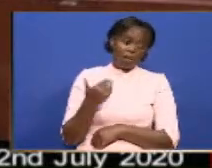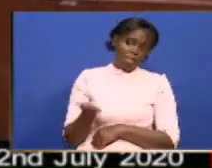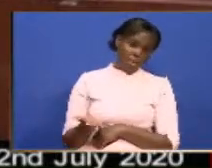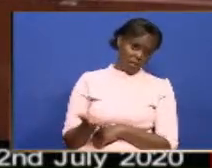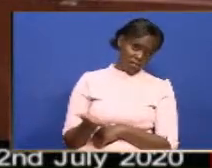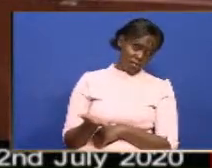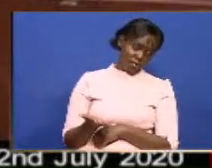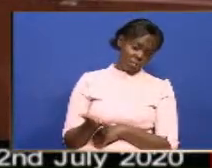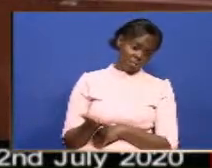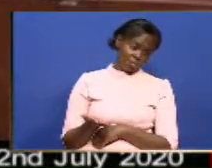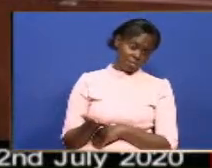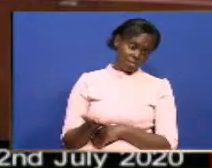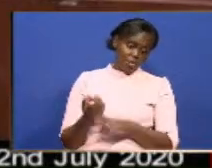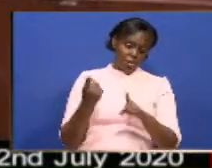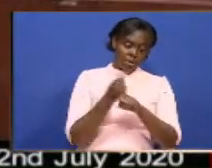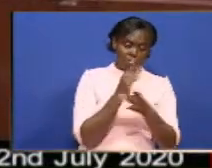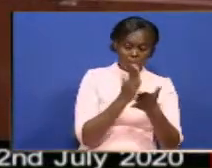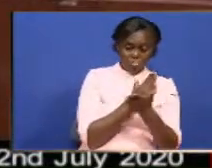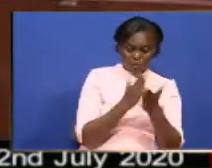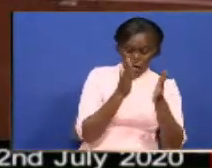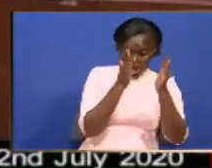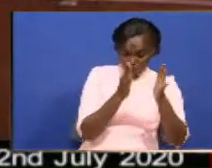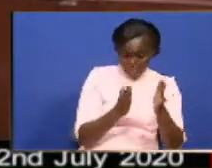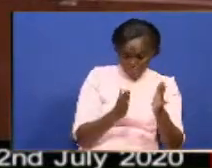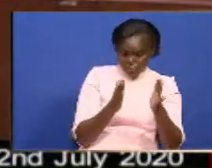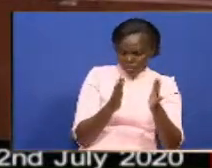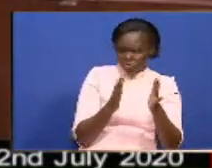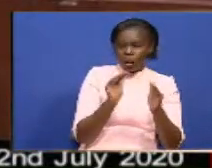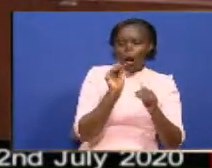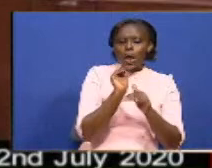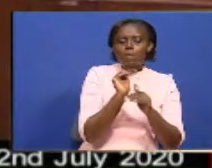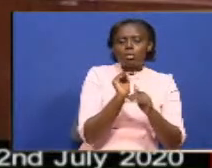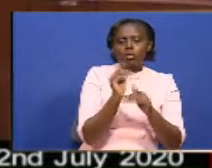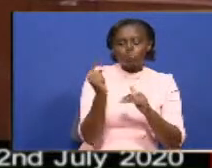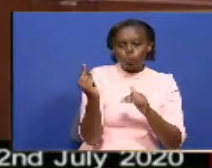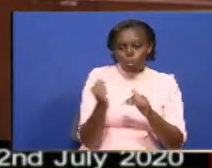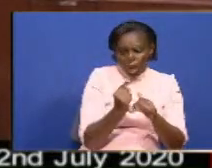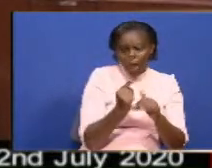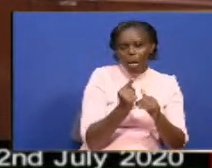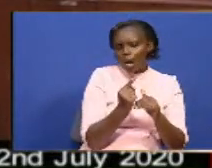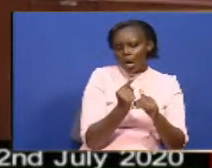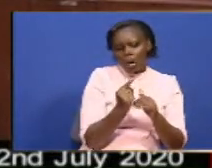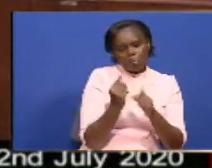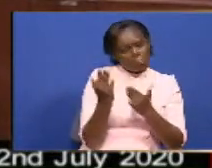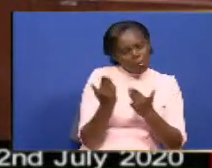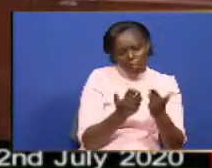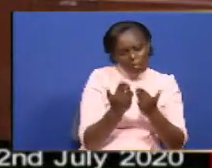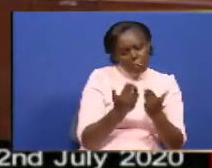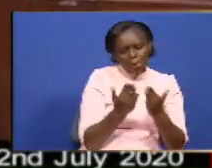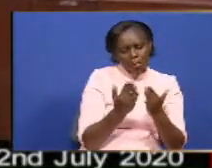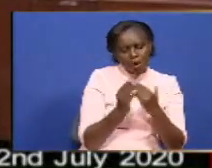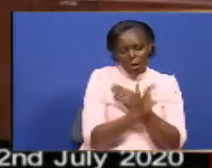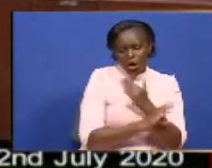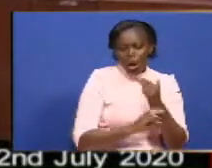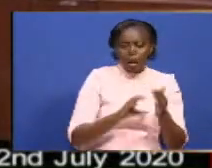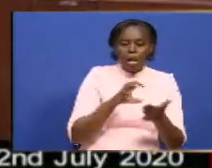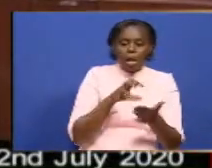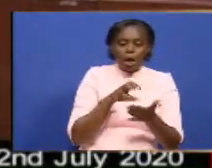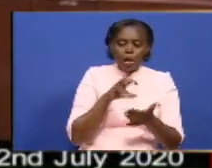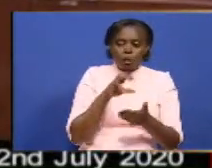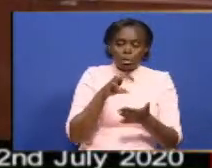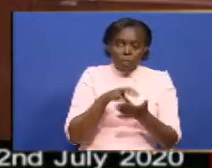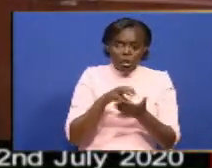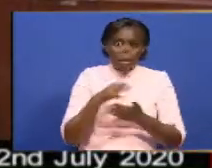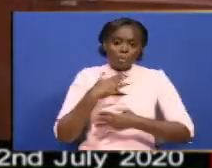is usually the difference between somebody who is seeking asylum and somebody who is seeking refugee status.